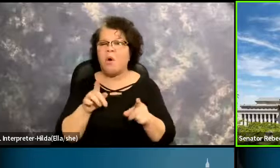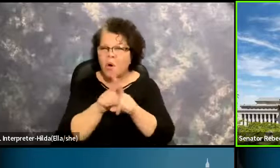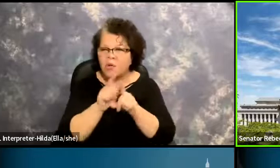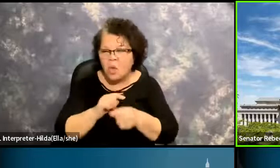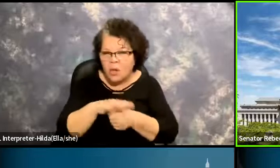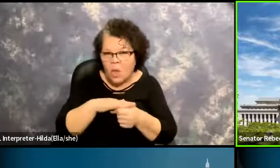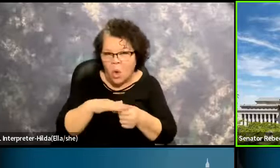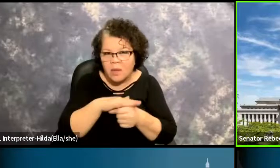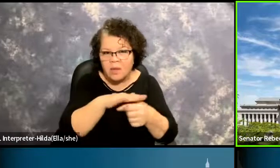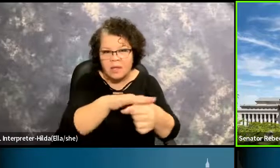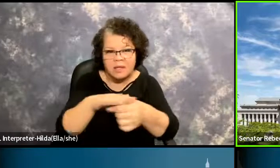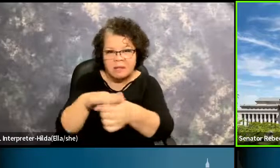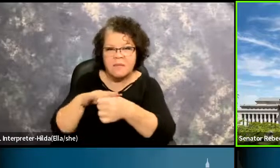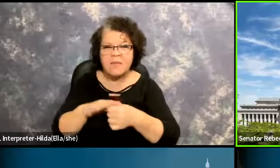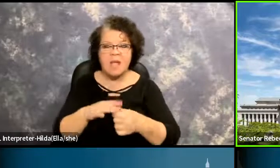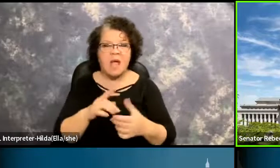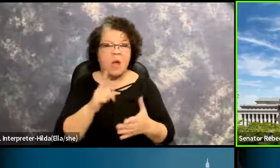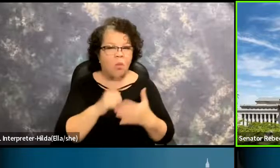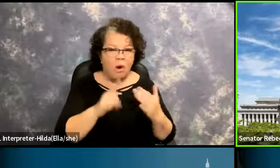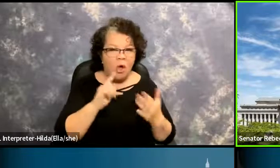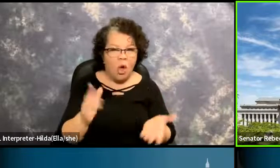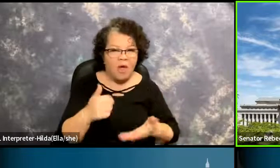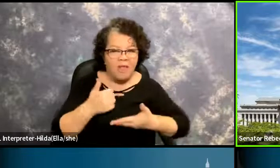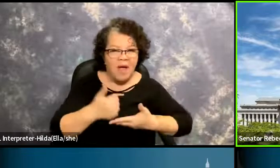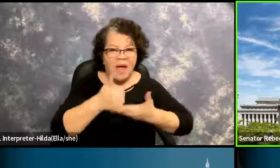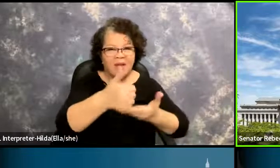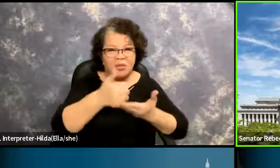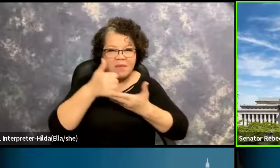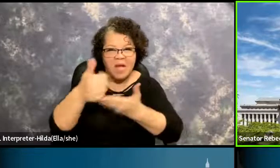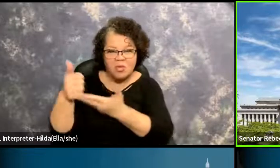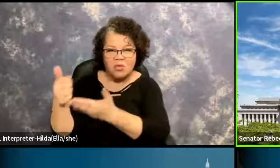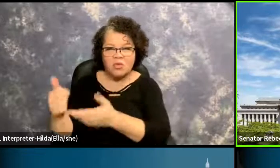are the interventions and source points